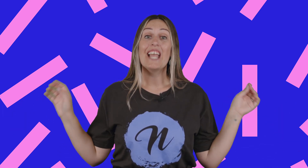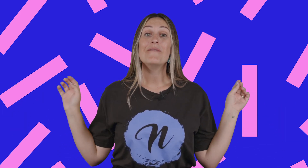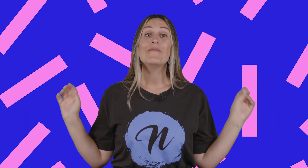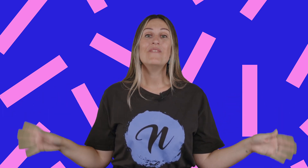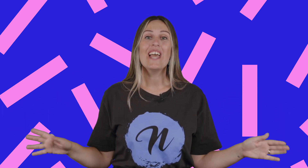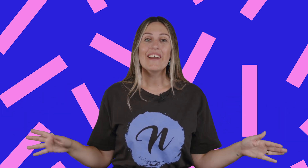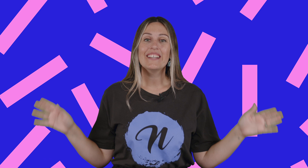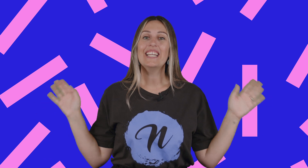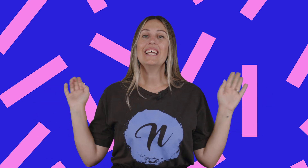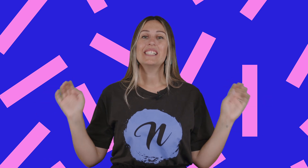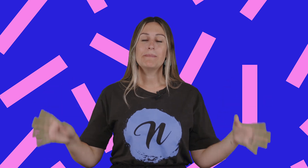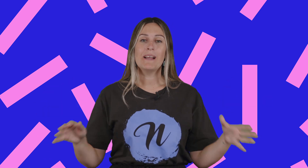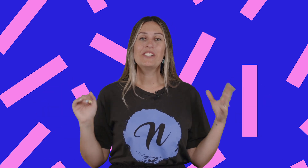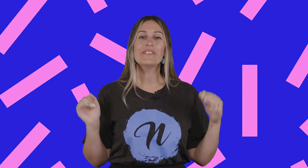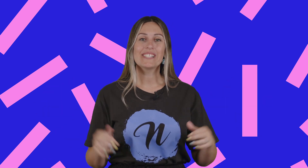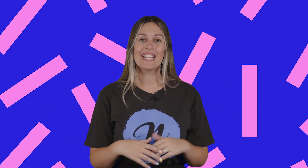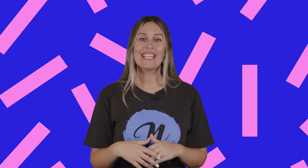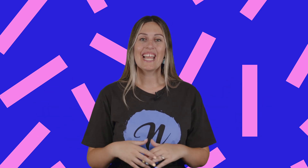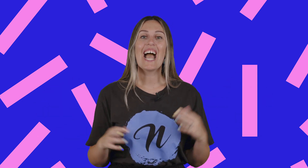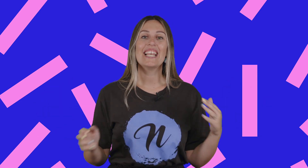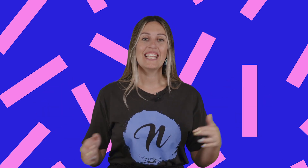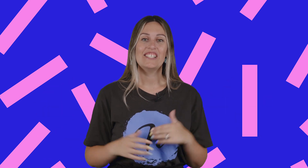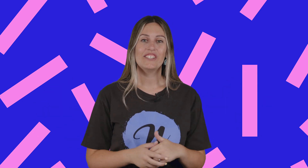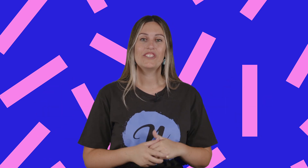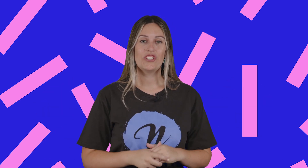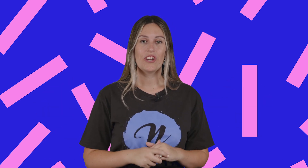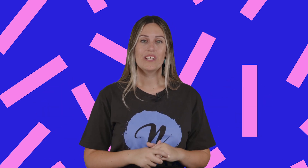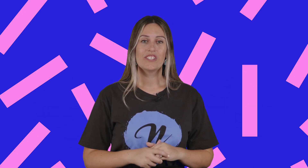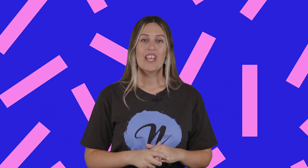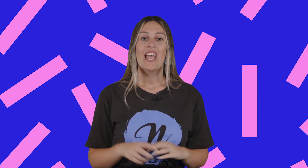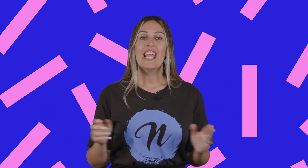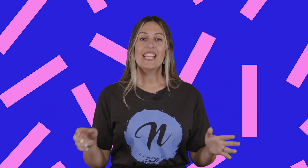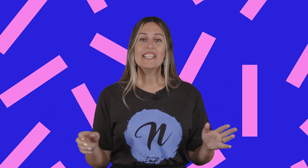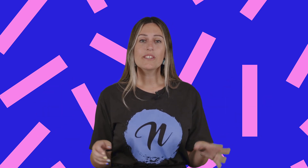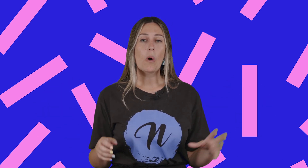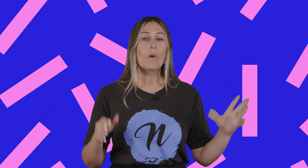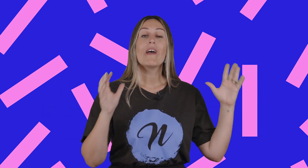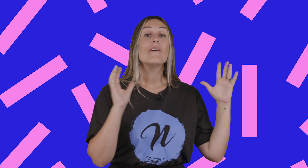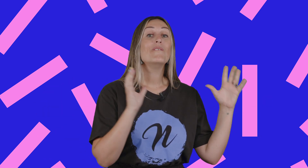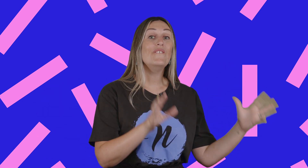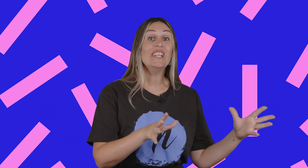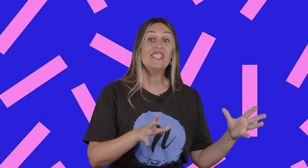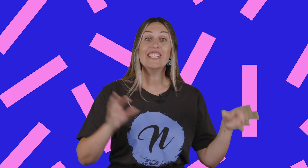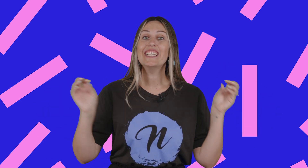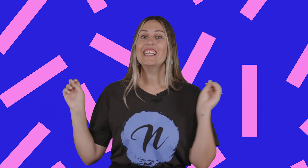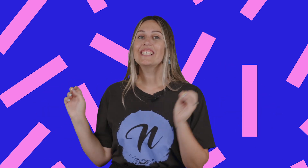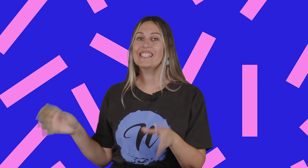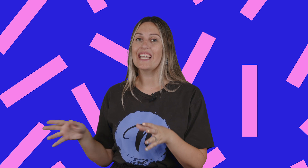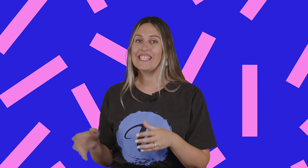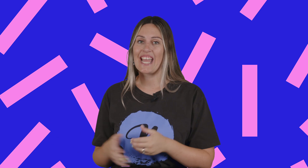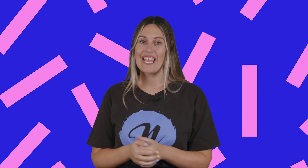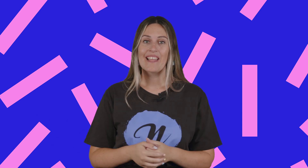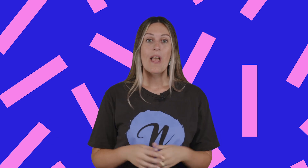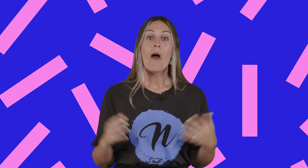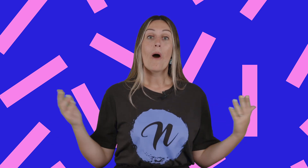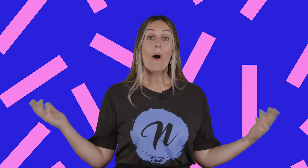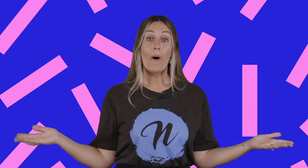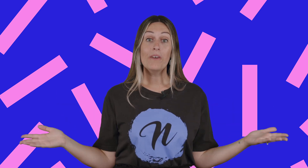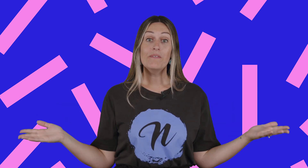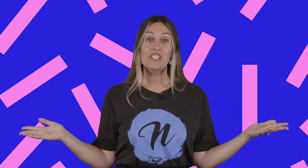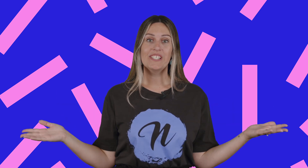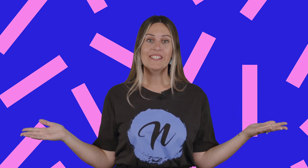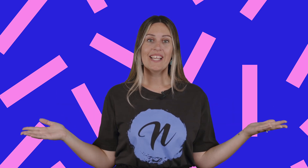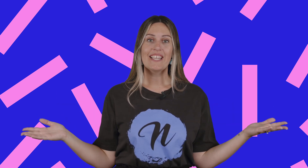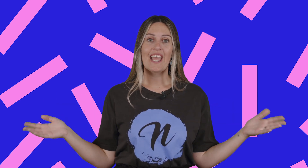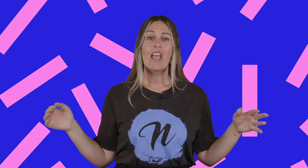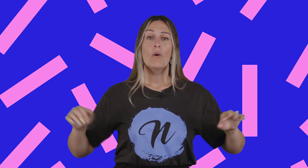actually a very special Sunday at Nations Church. It is called Vision Sunday.